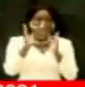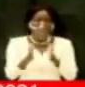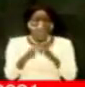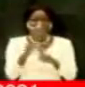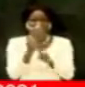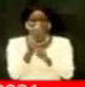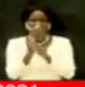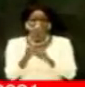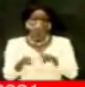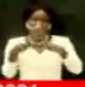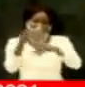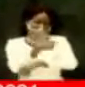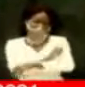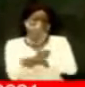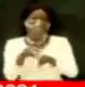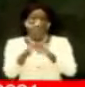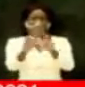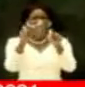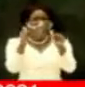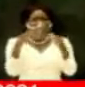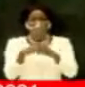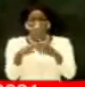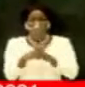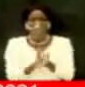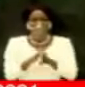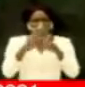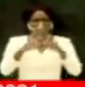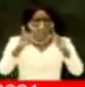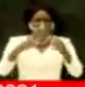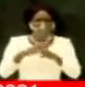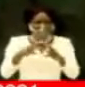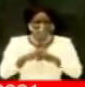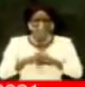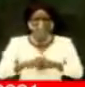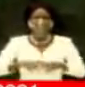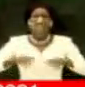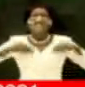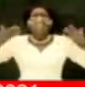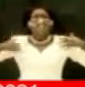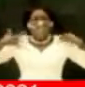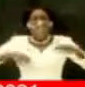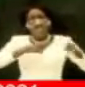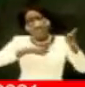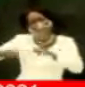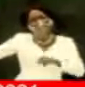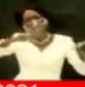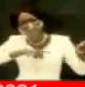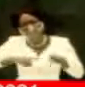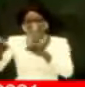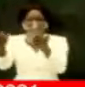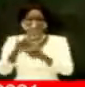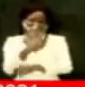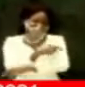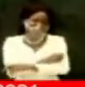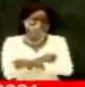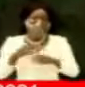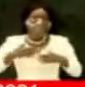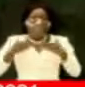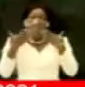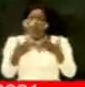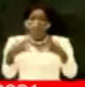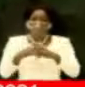exercise, it is going on very well, and the response has been very good, and we are so thankful and grateful to all Malawians that they